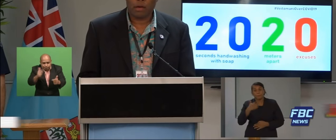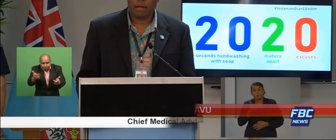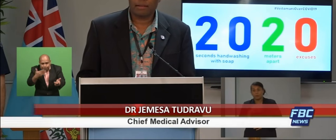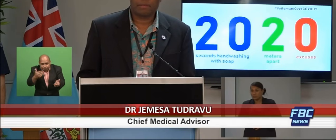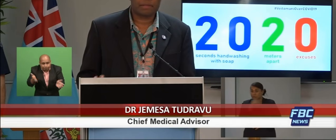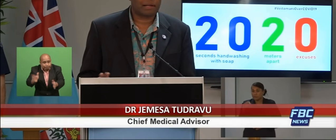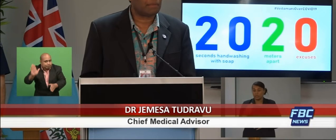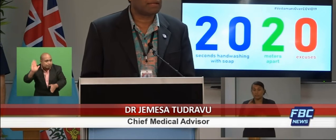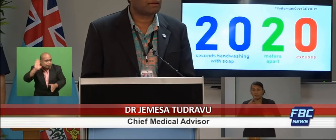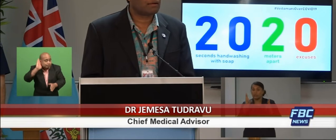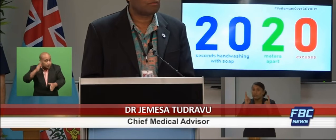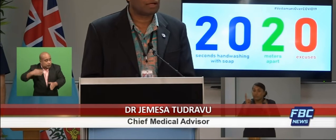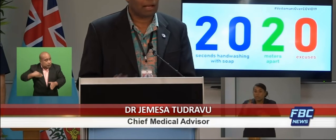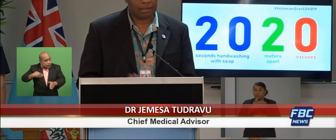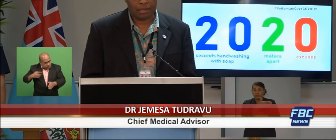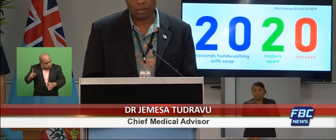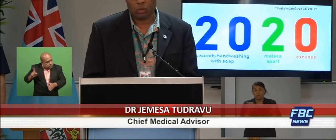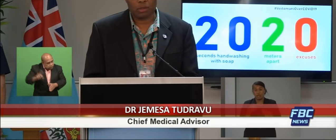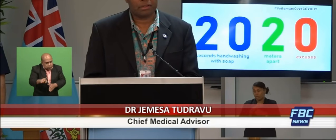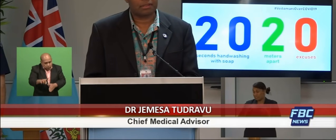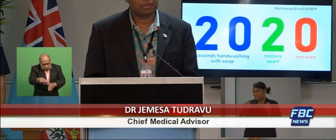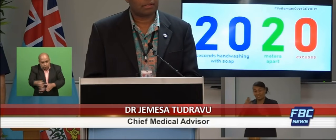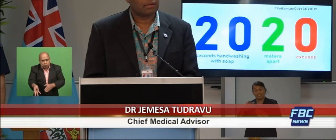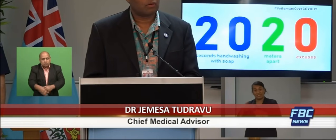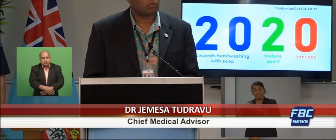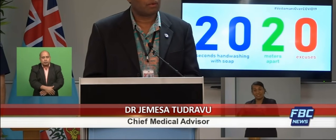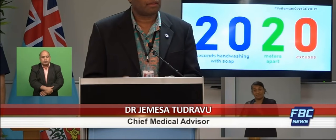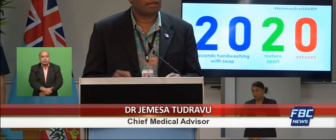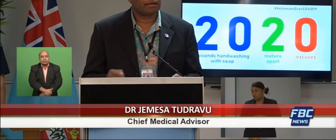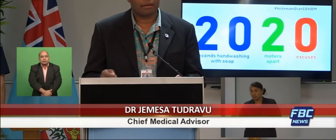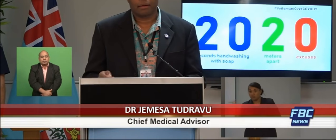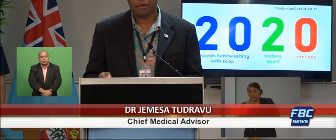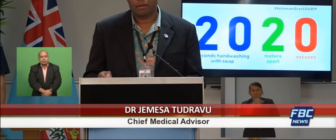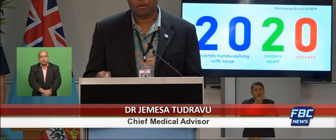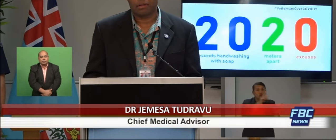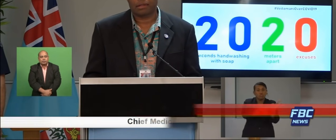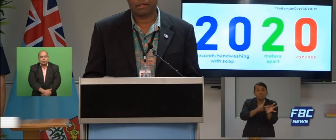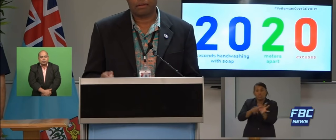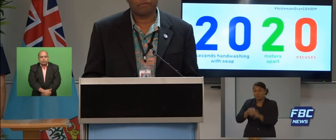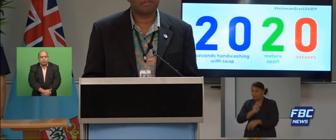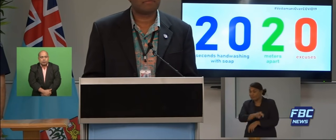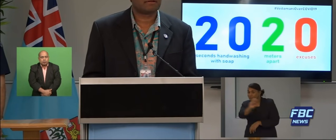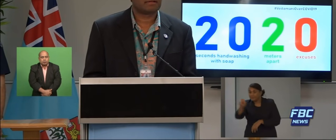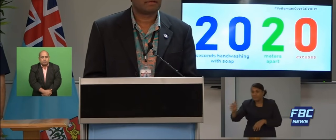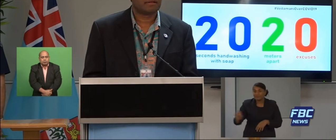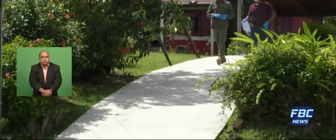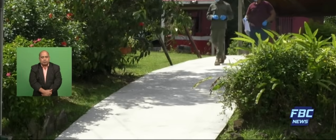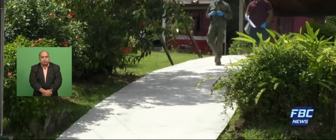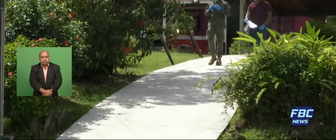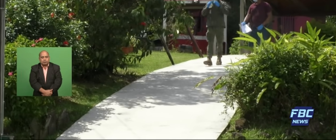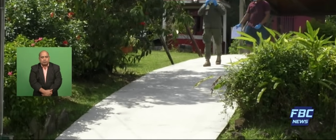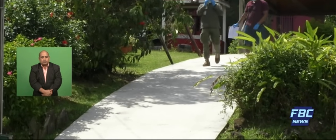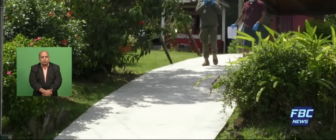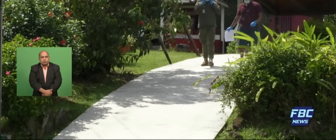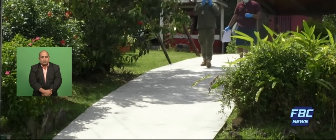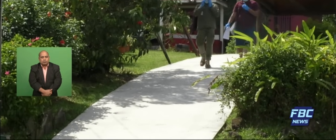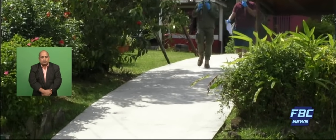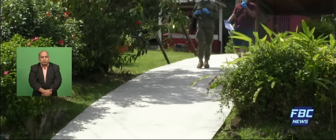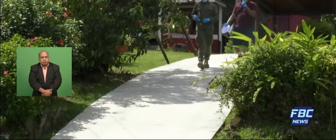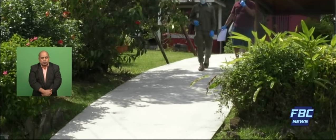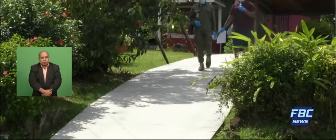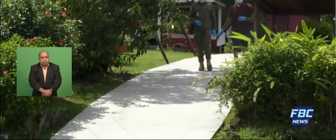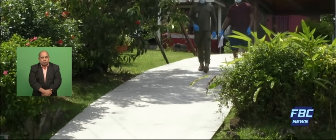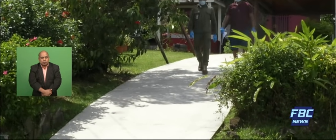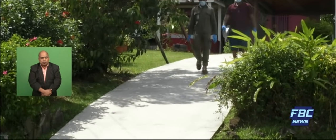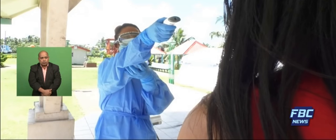Our health teams are coming around asking questions when they are conducting the fever